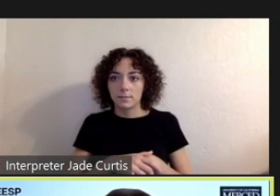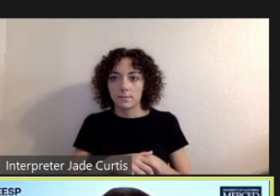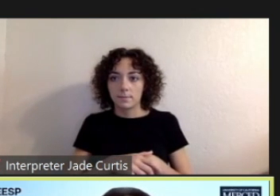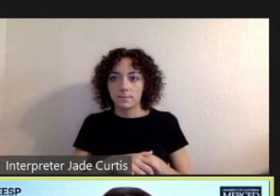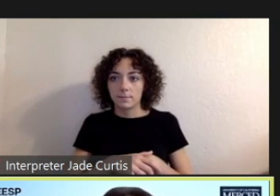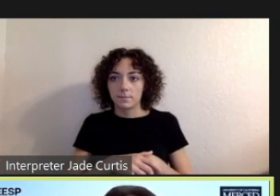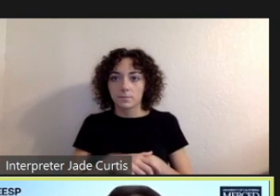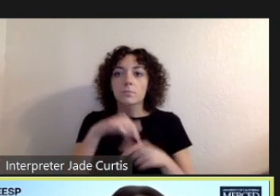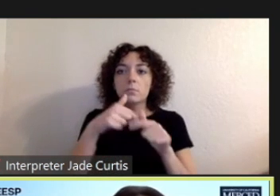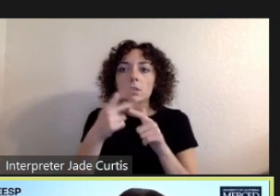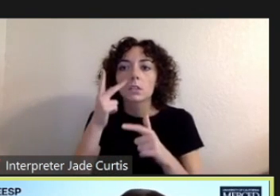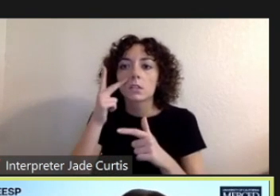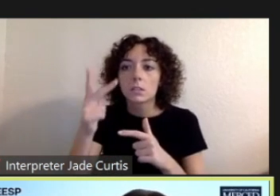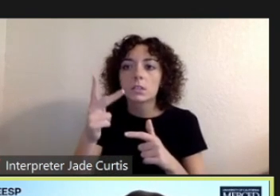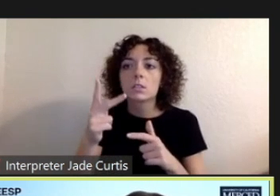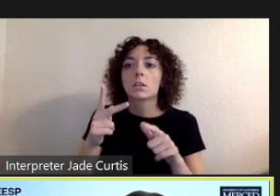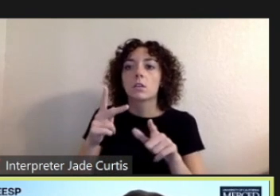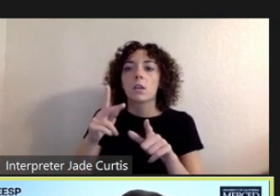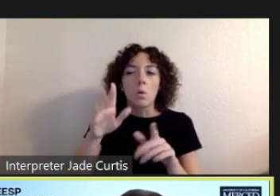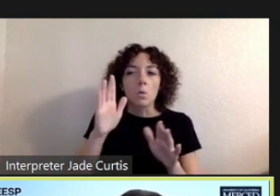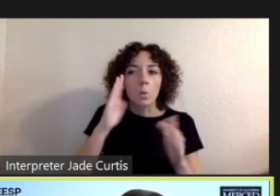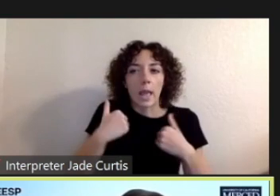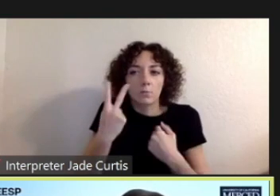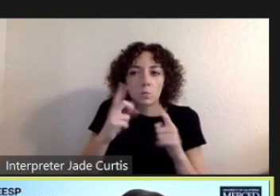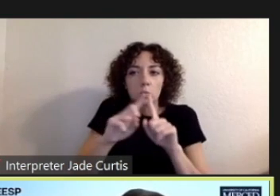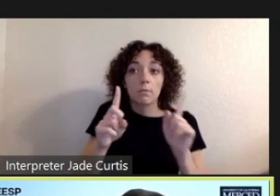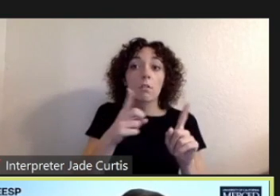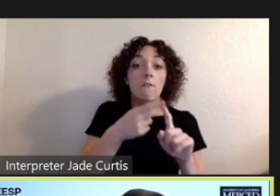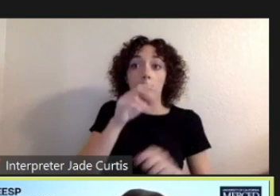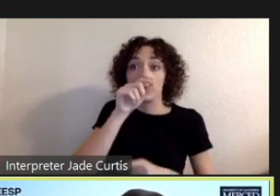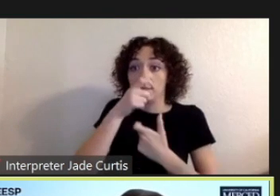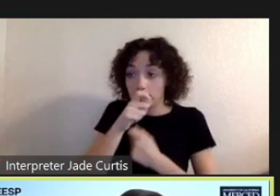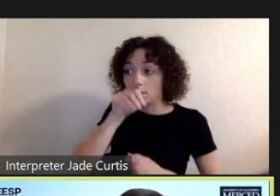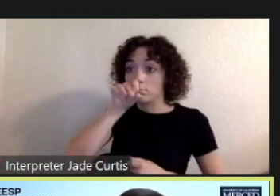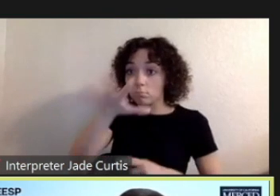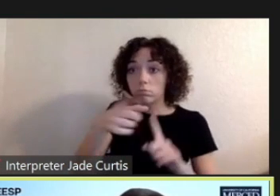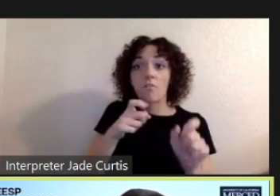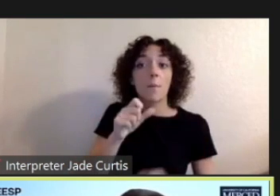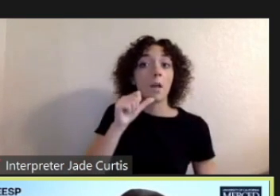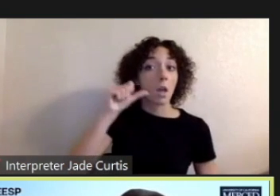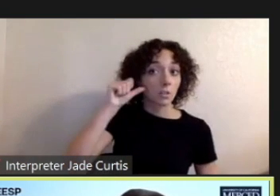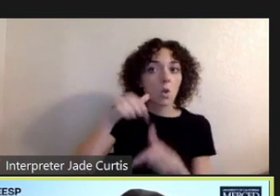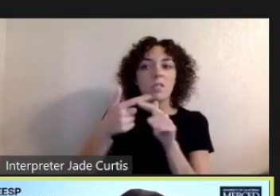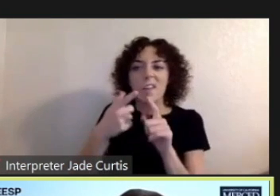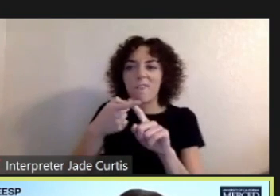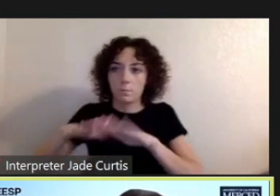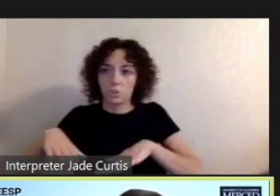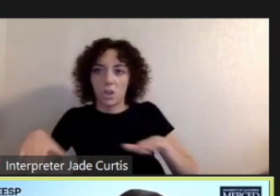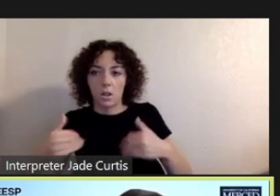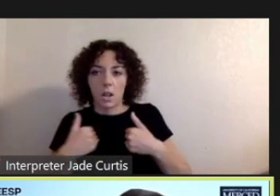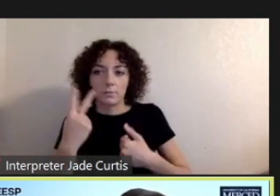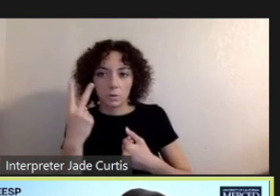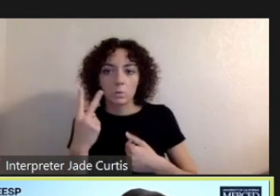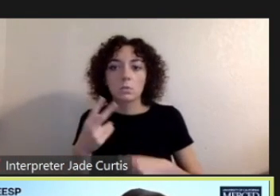is when the sneeze occurs from the child. Now, if we go down to the plots below those two, where we have the